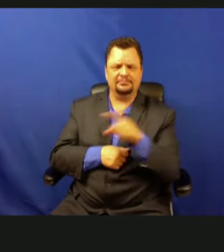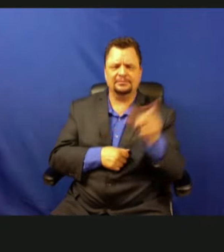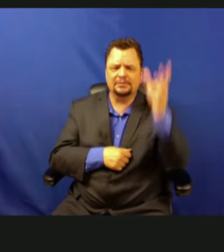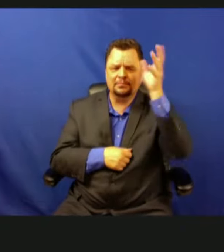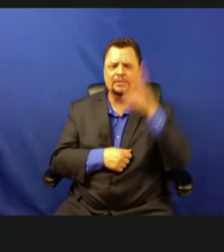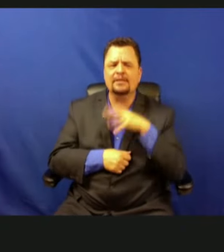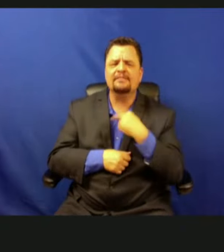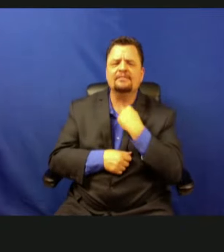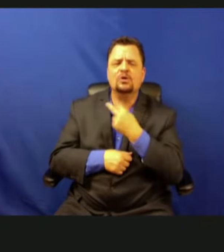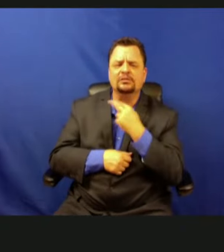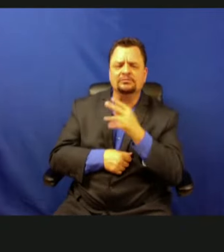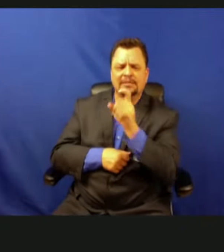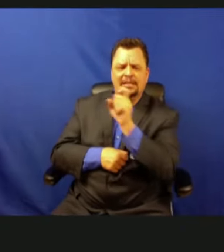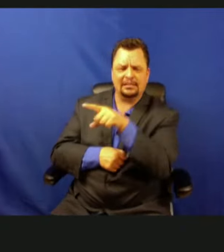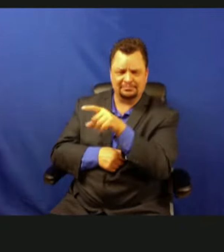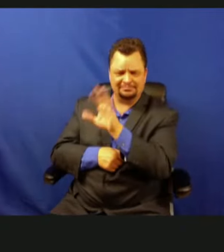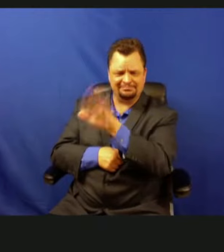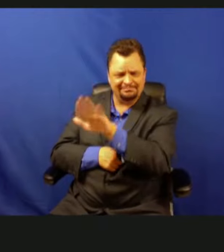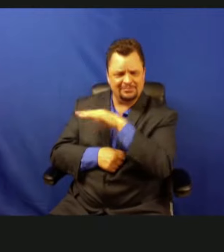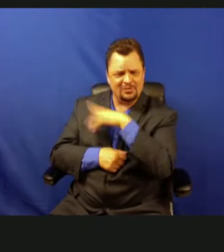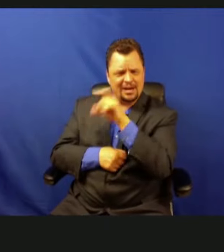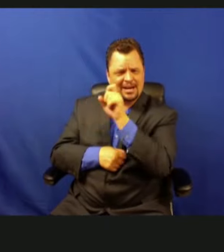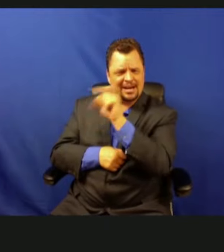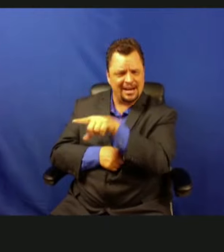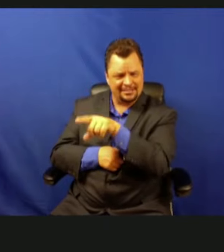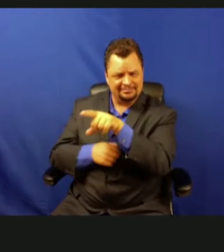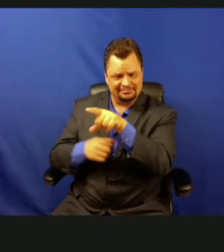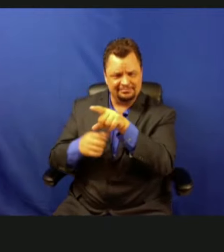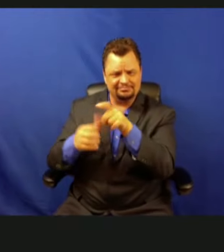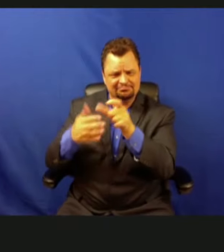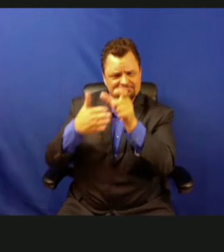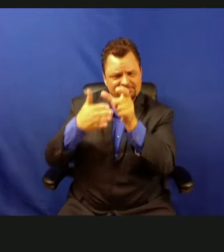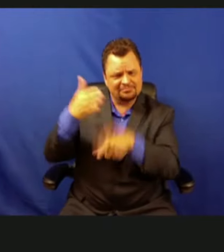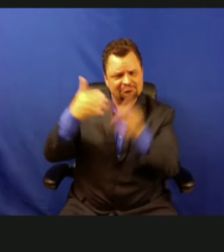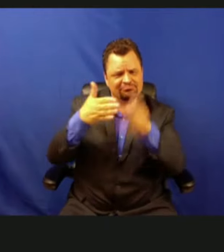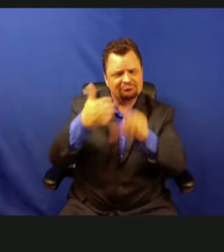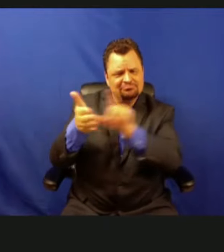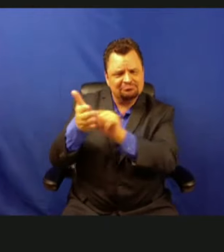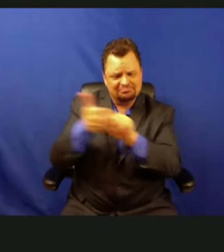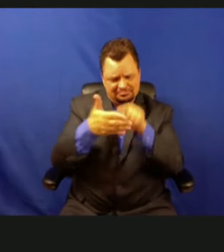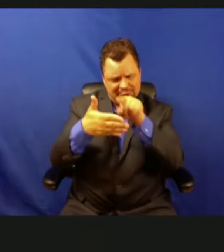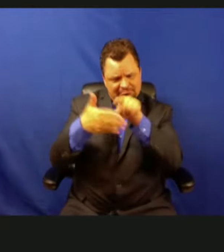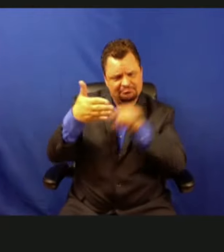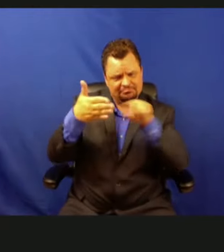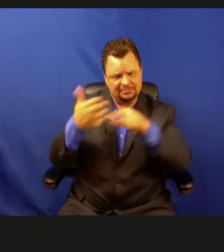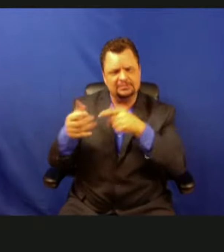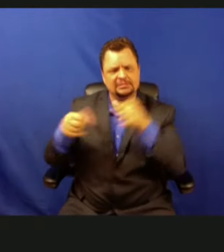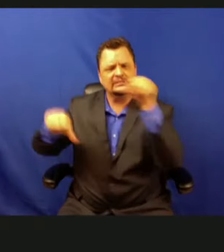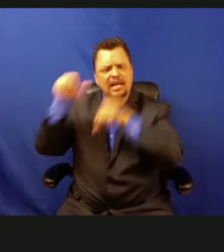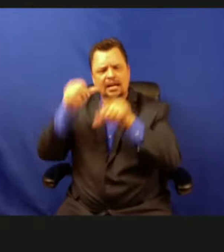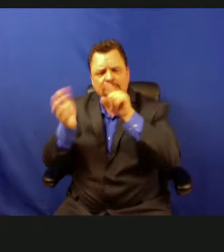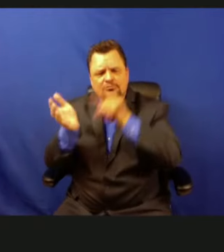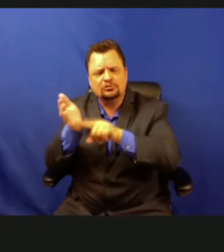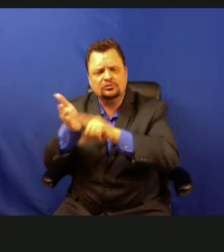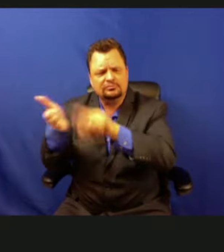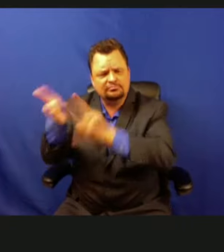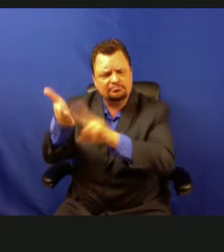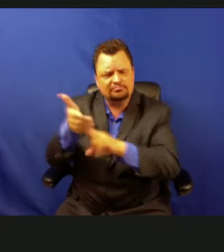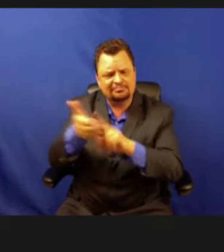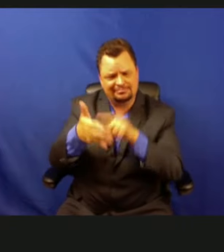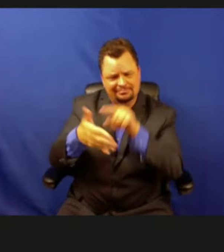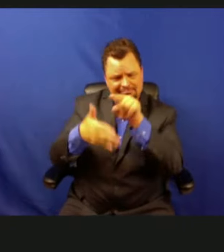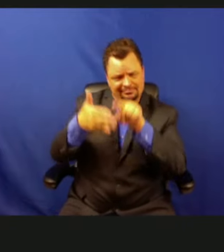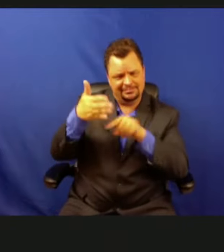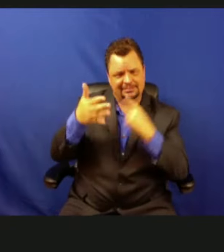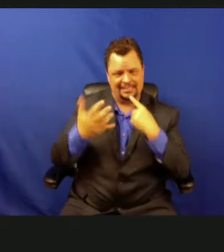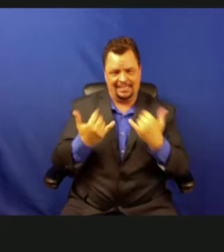article came out in the Lancet that was signed by a number of scientists that mentioned, quote, current evidence does not therefore appear to show